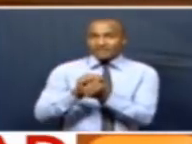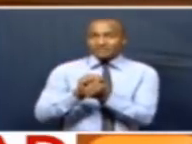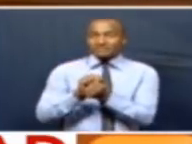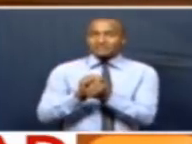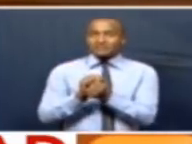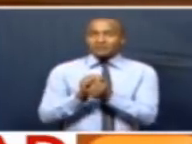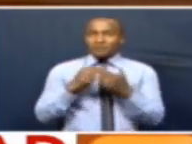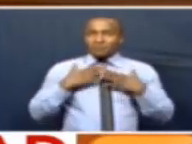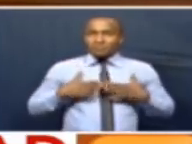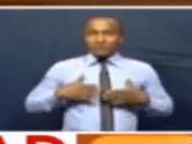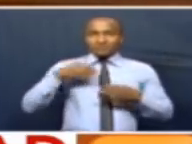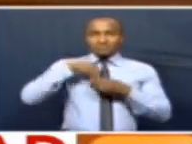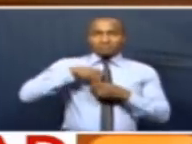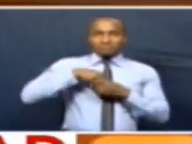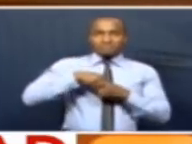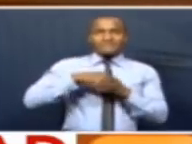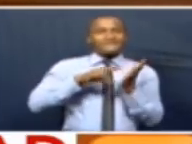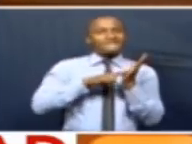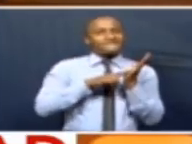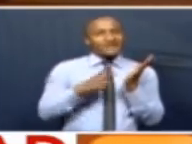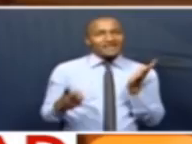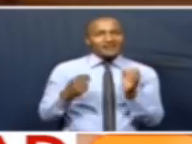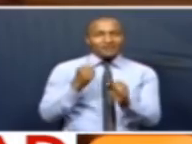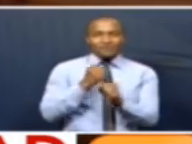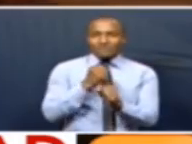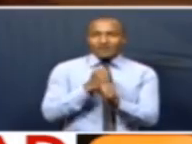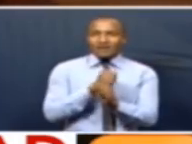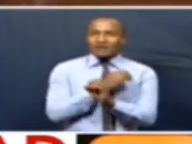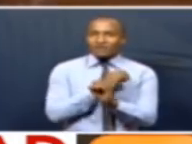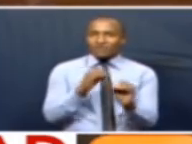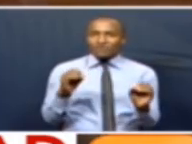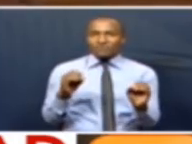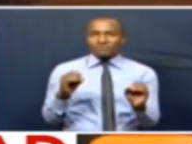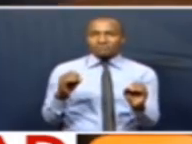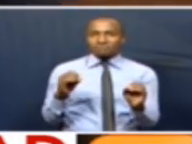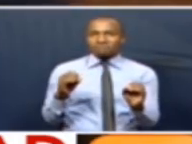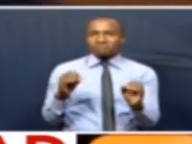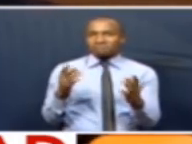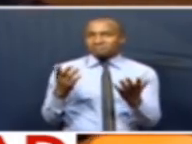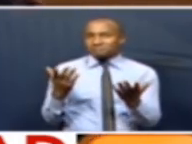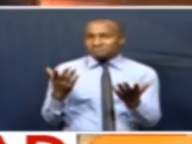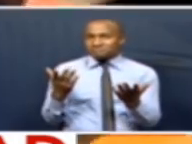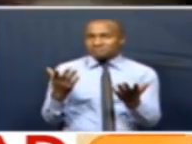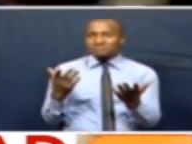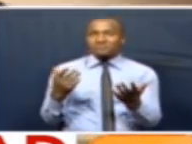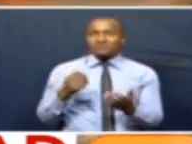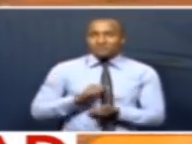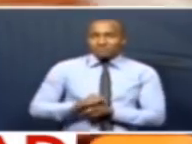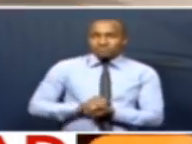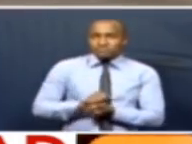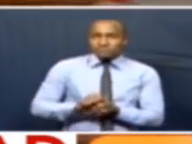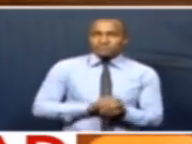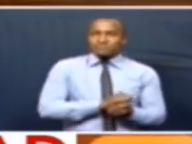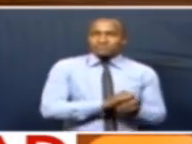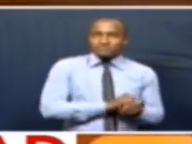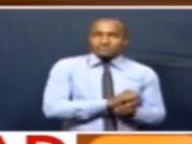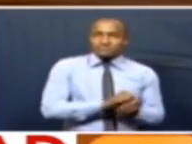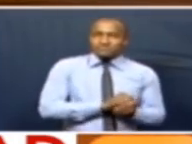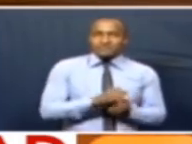organs would fail and what would make him not being even able to undergo dialysis. So Hussein,